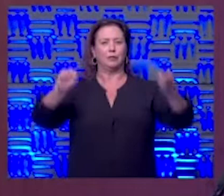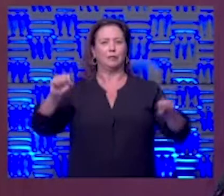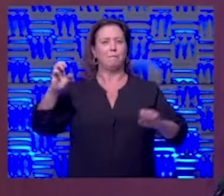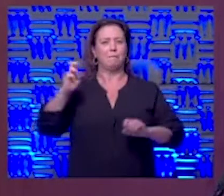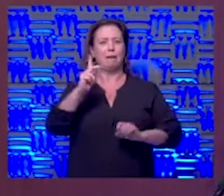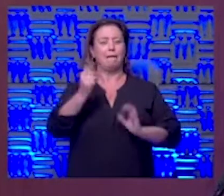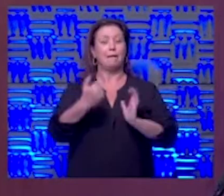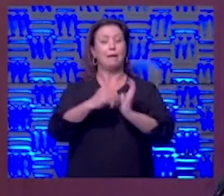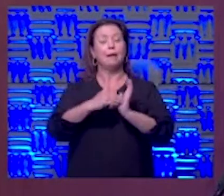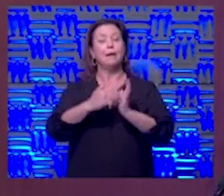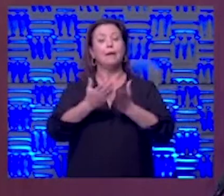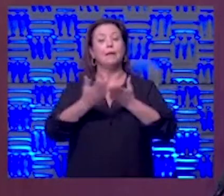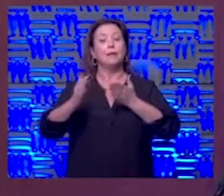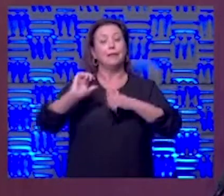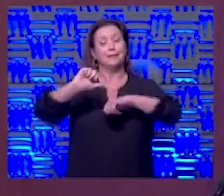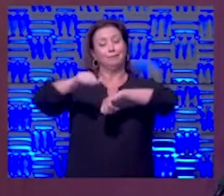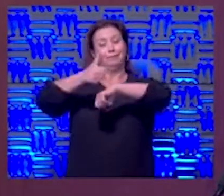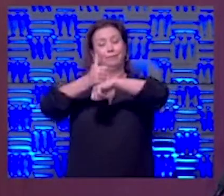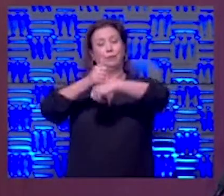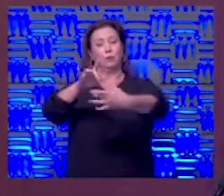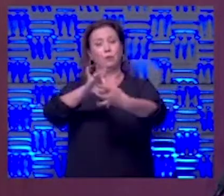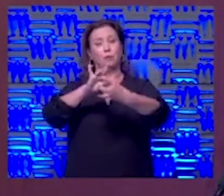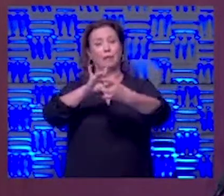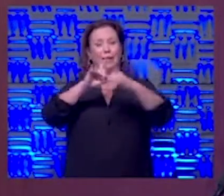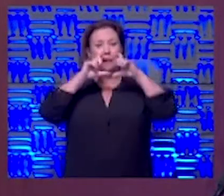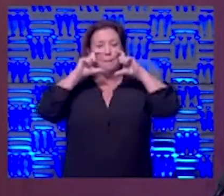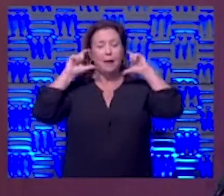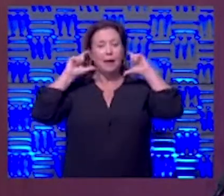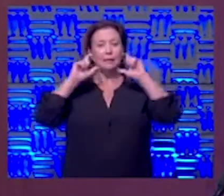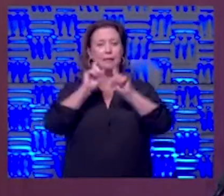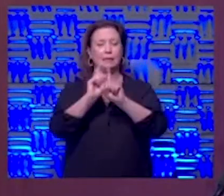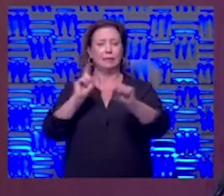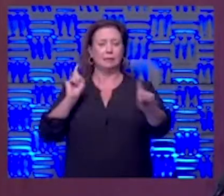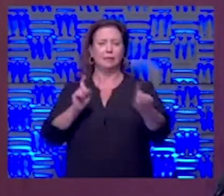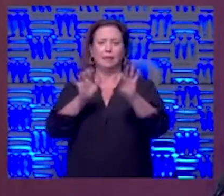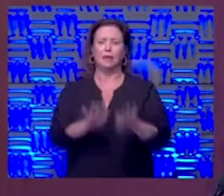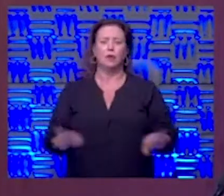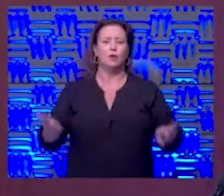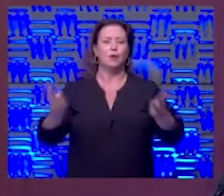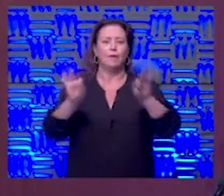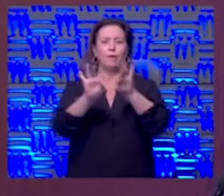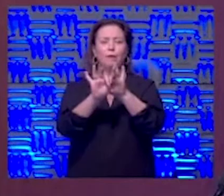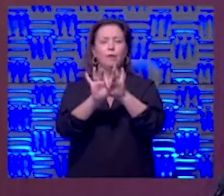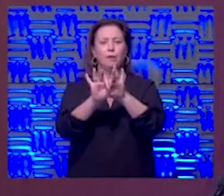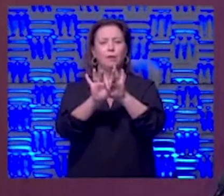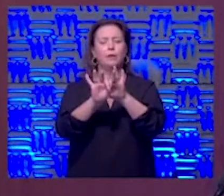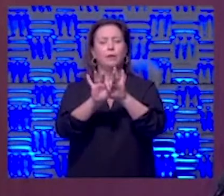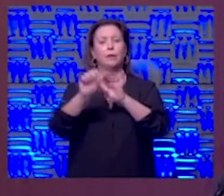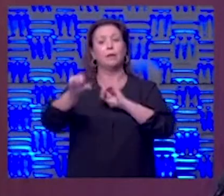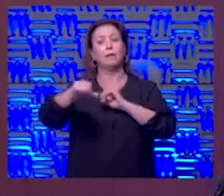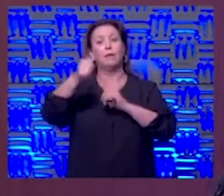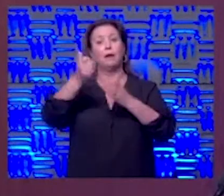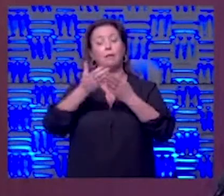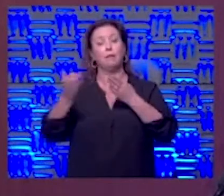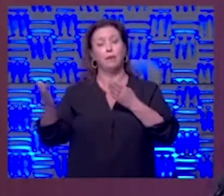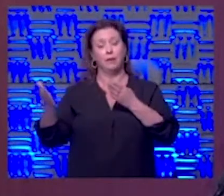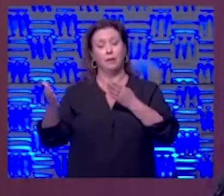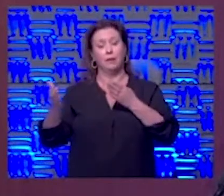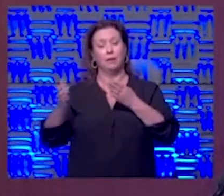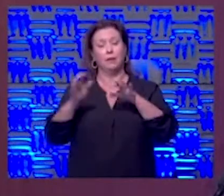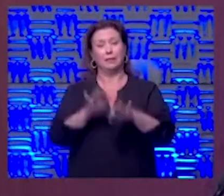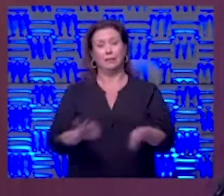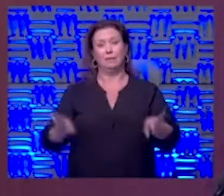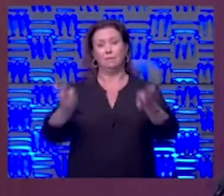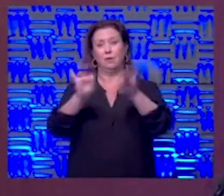the things that can be put into place related to masking and distancing are critical. The other thing I think that's good